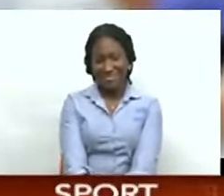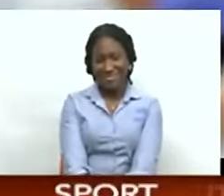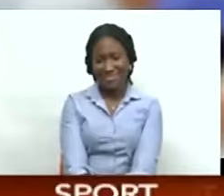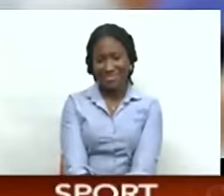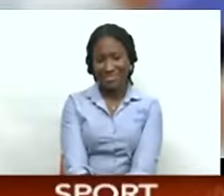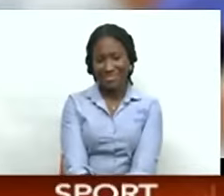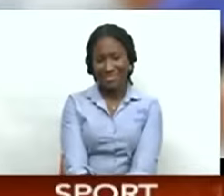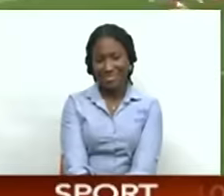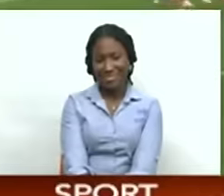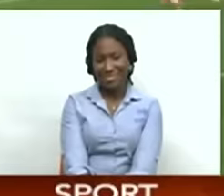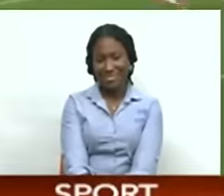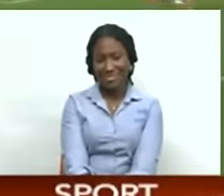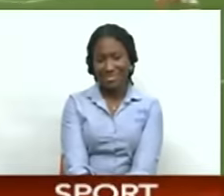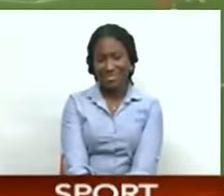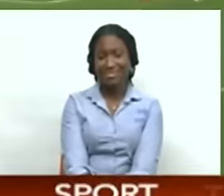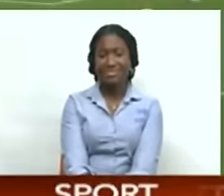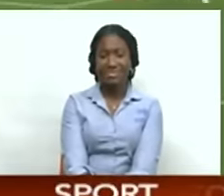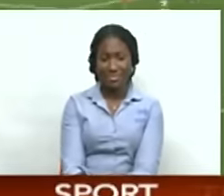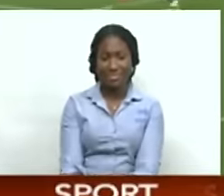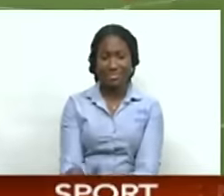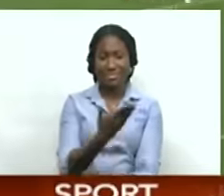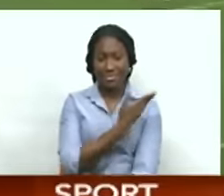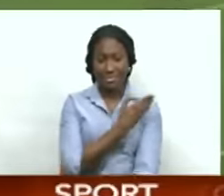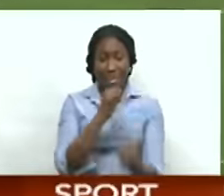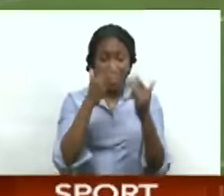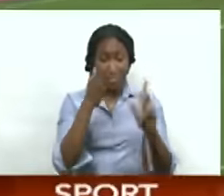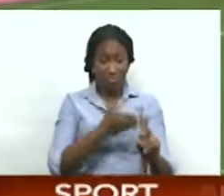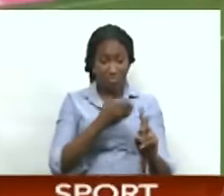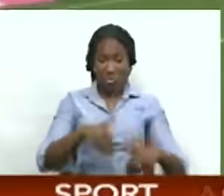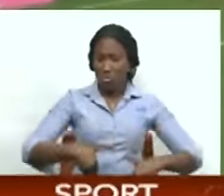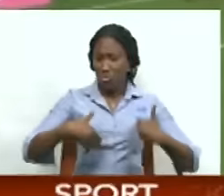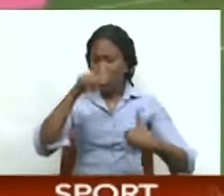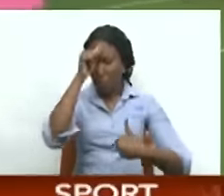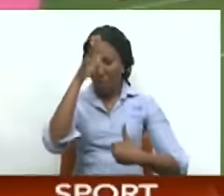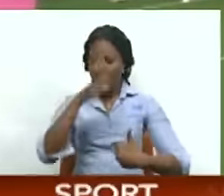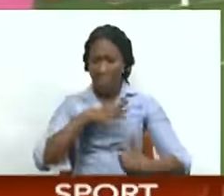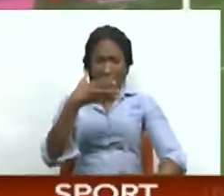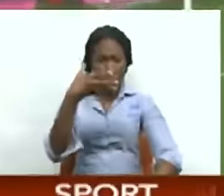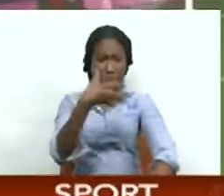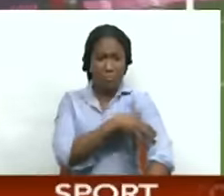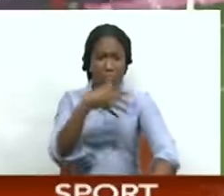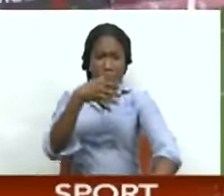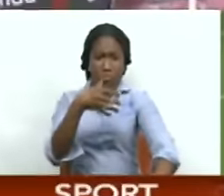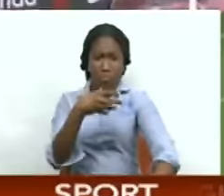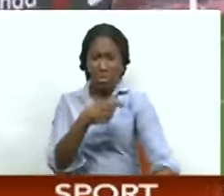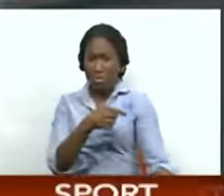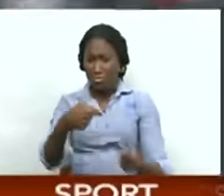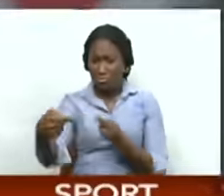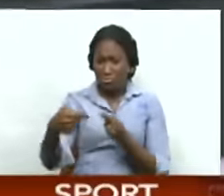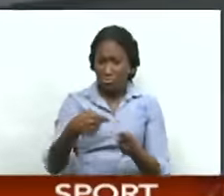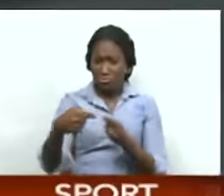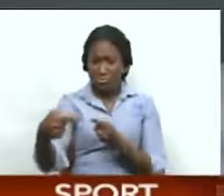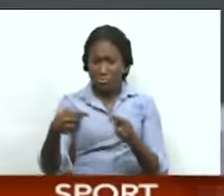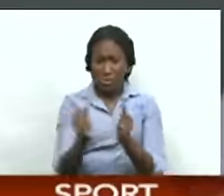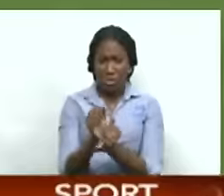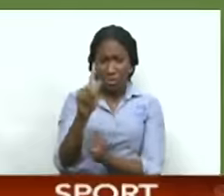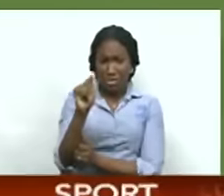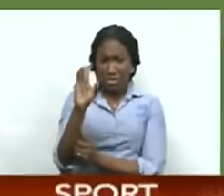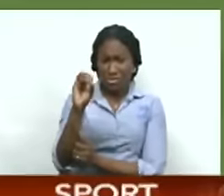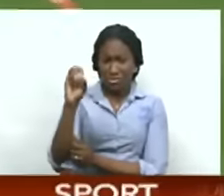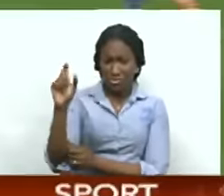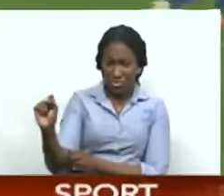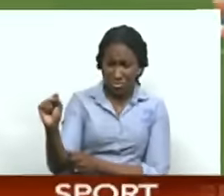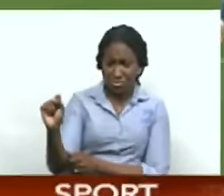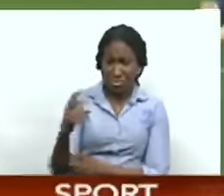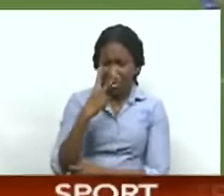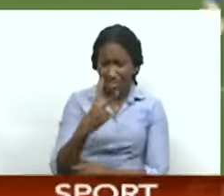Jamal Musiala is a young man at the height of his powers. A brace against Hoffenheim helped keep Bayern in the race, but this finish, taken in